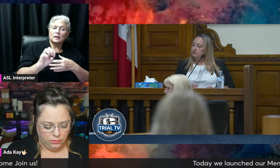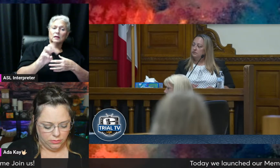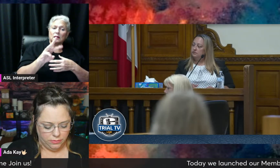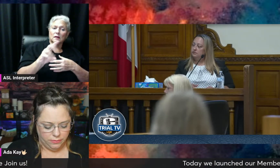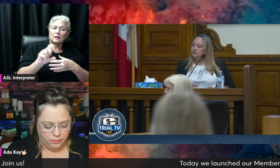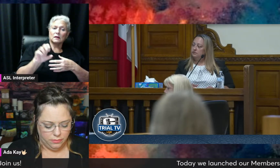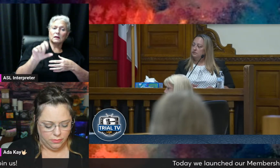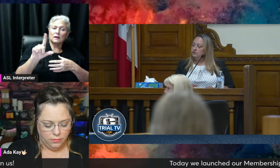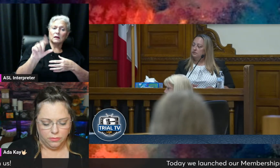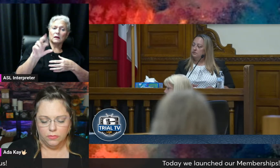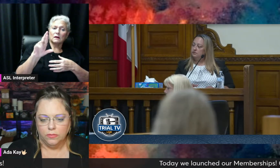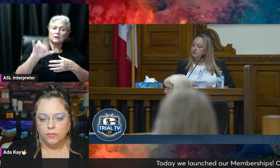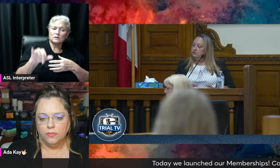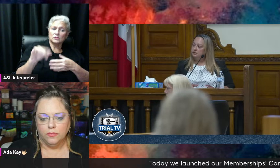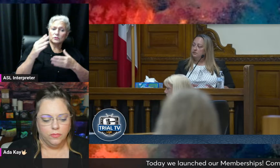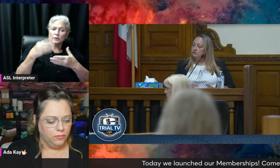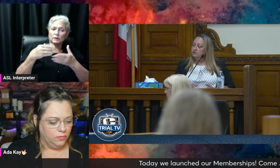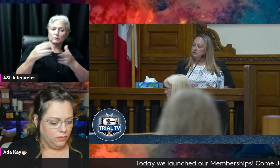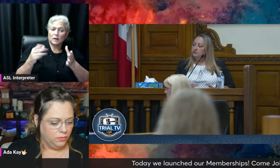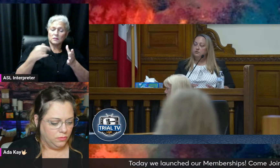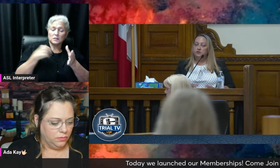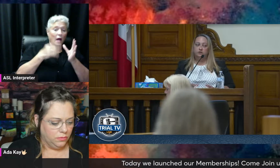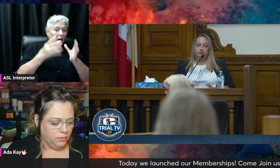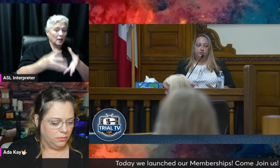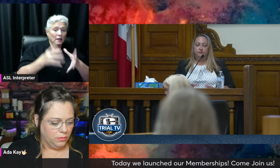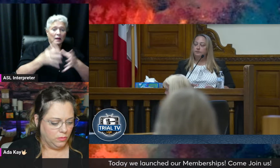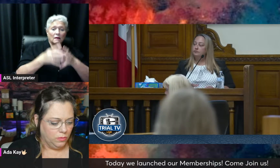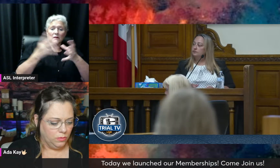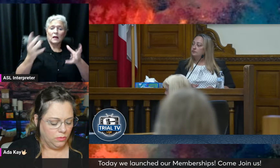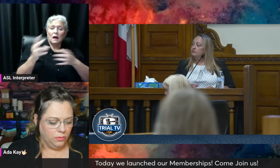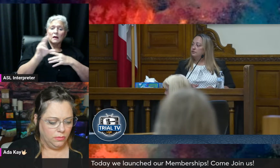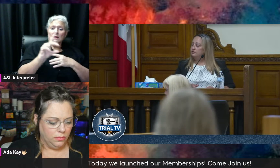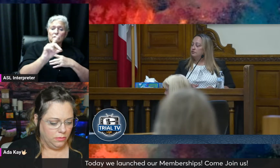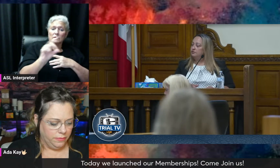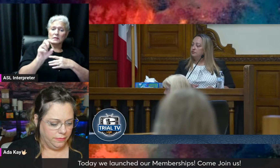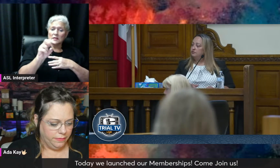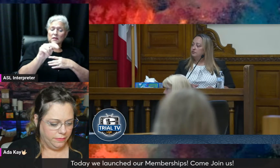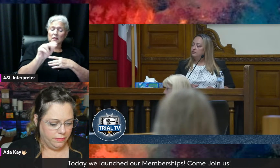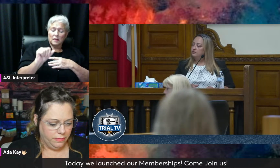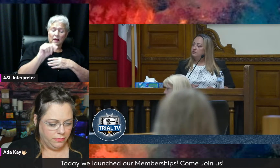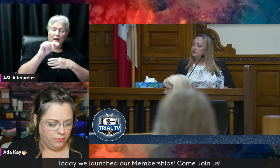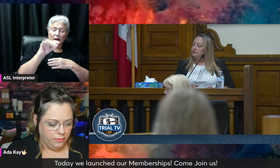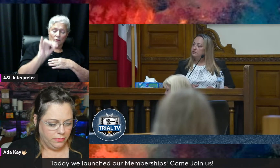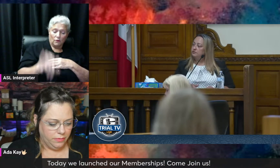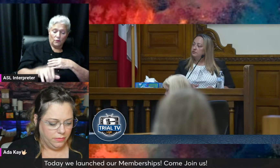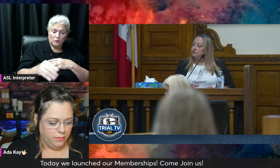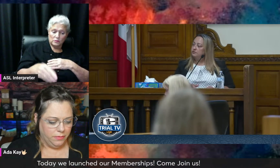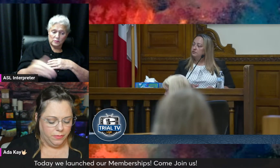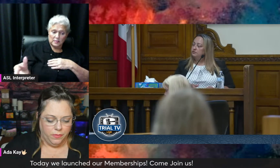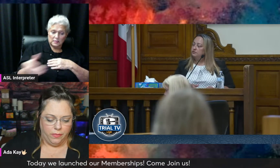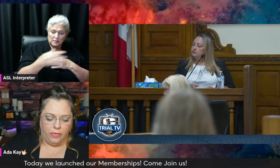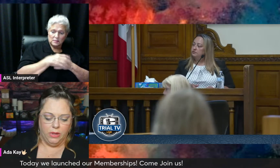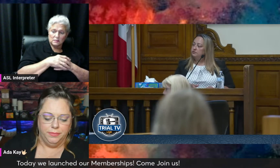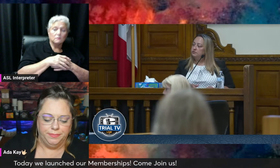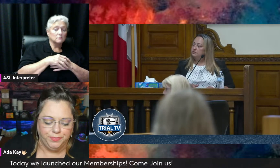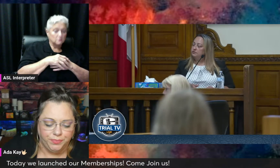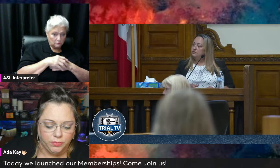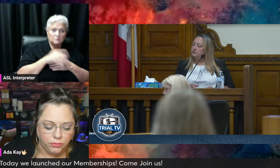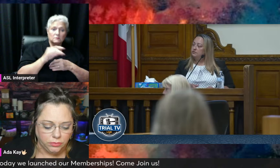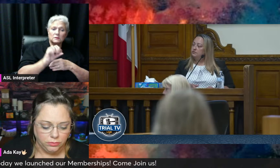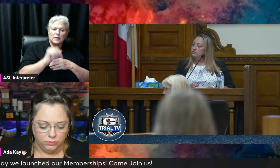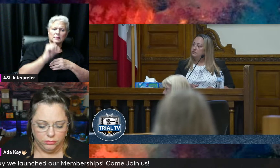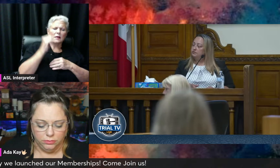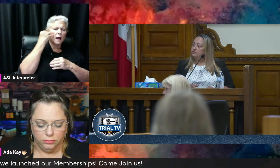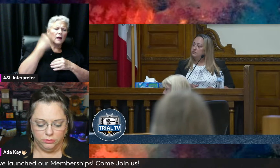I could leave a lot of DNA on those items, couldn't I? You could. If I've been living in a location for a number